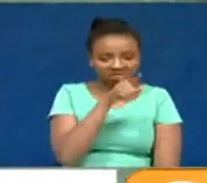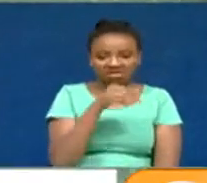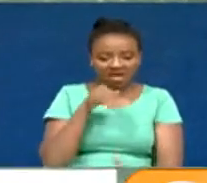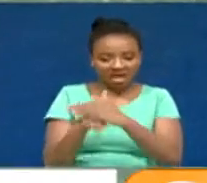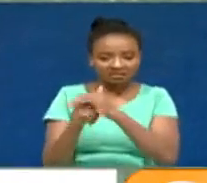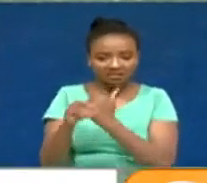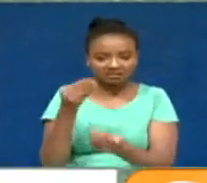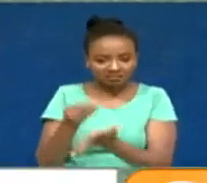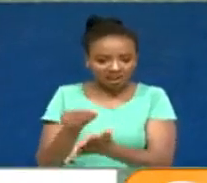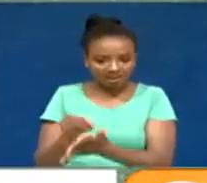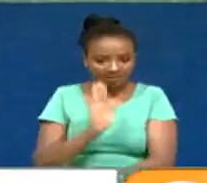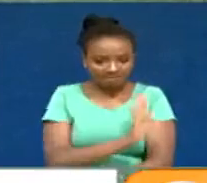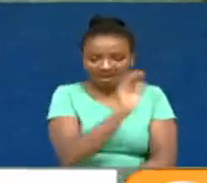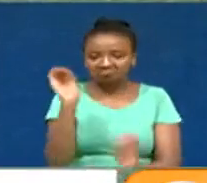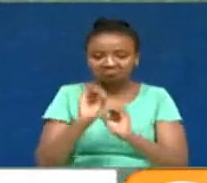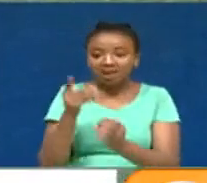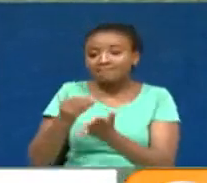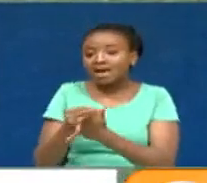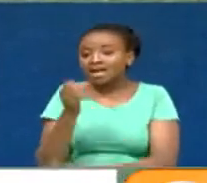no access to